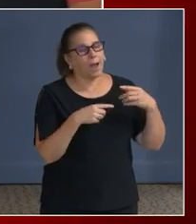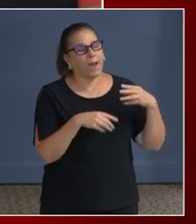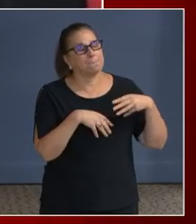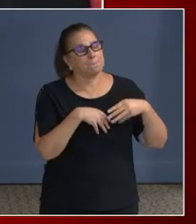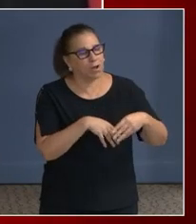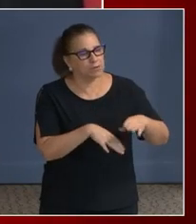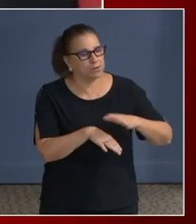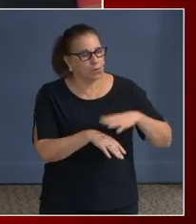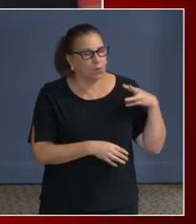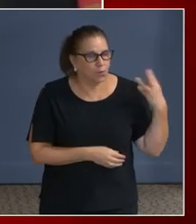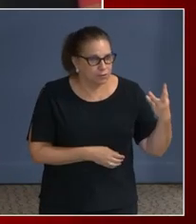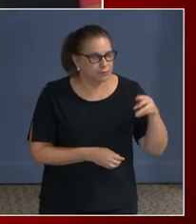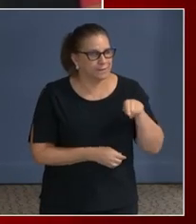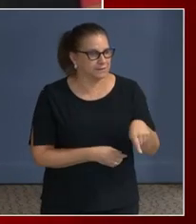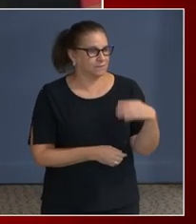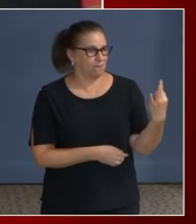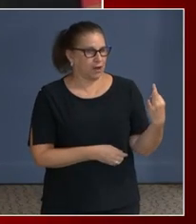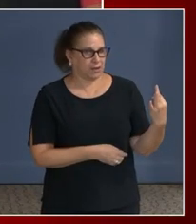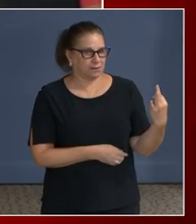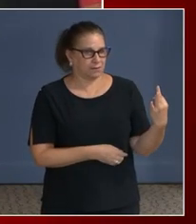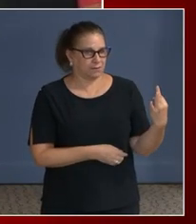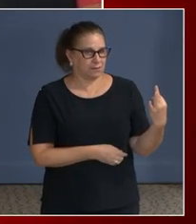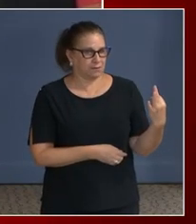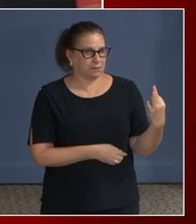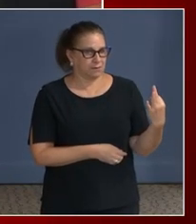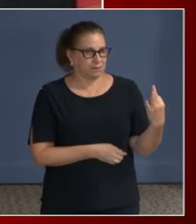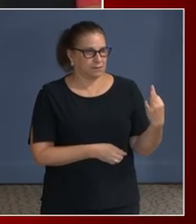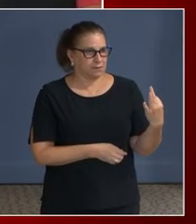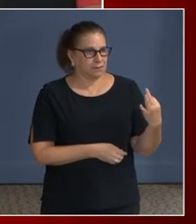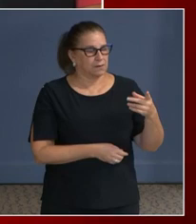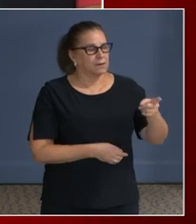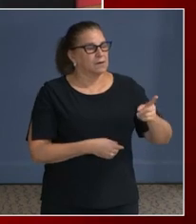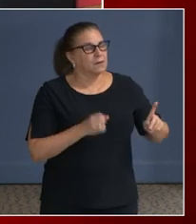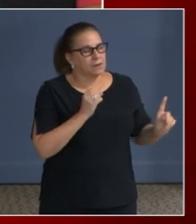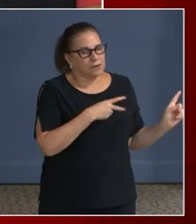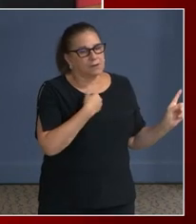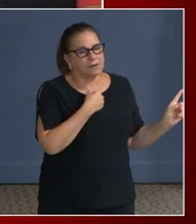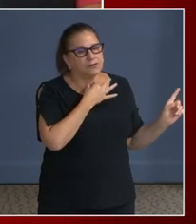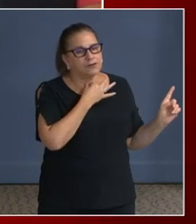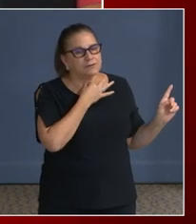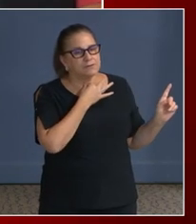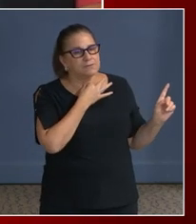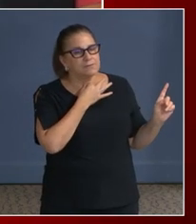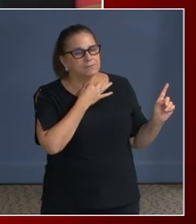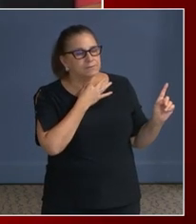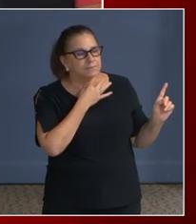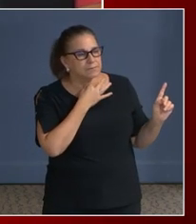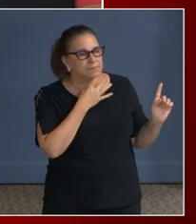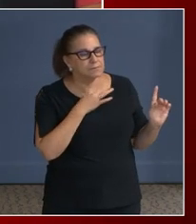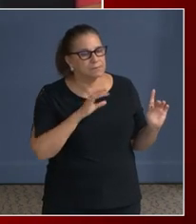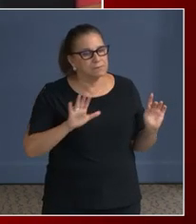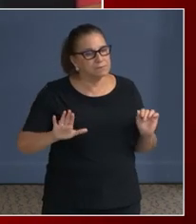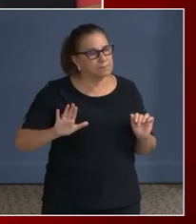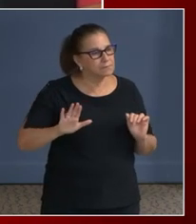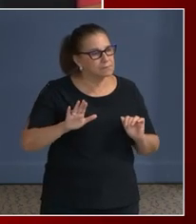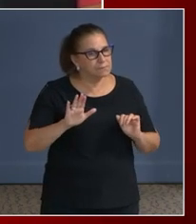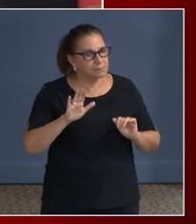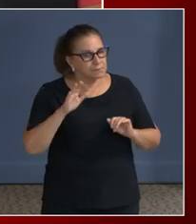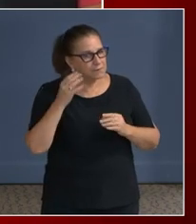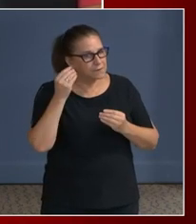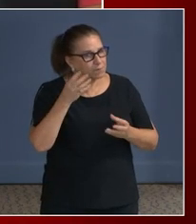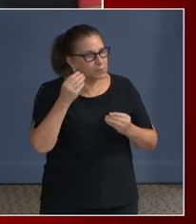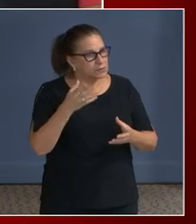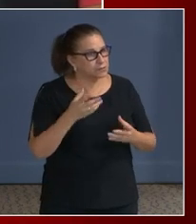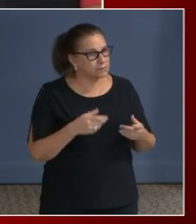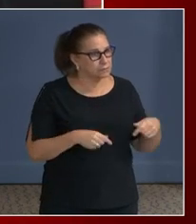and I just curious that I've seen some of their information, and I'm just wondering, is the city monitoring this